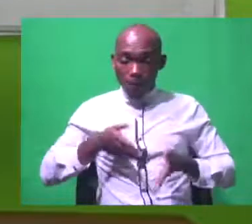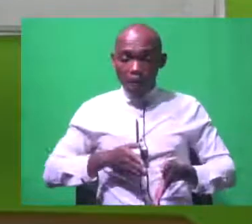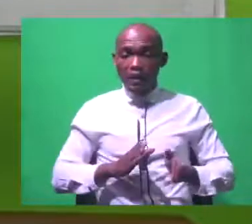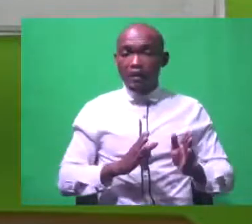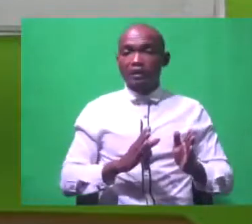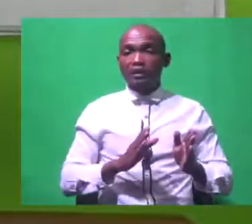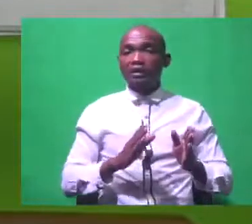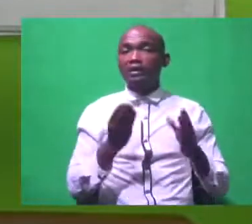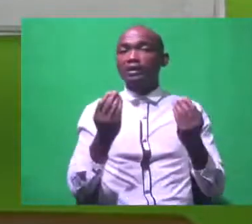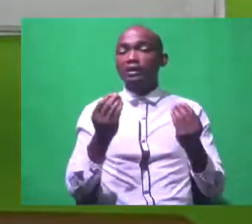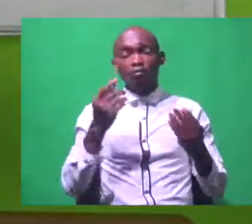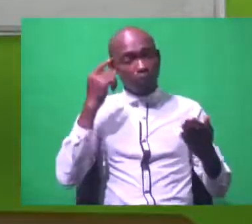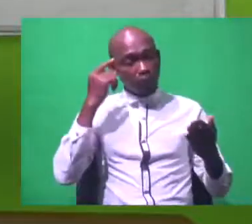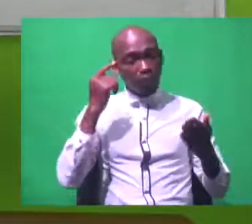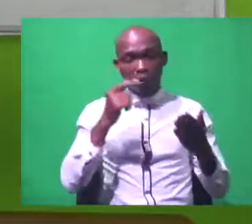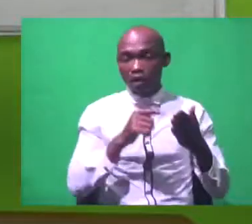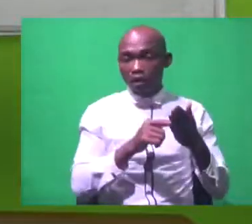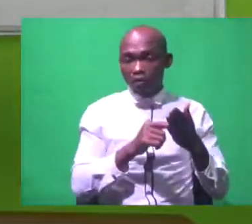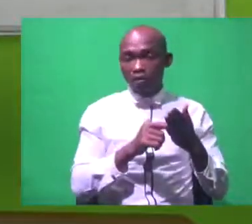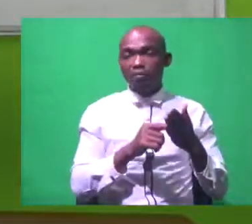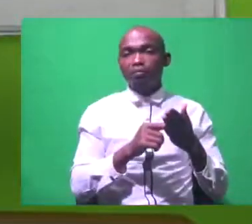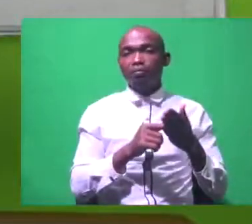Production can simply be defined